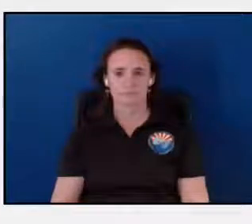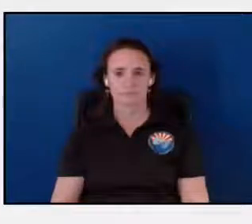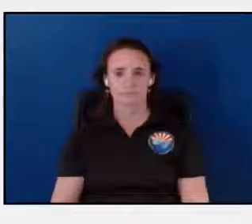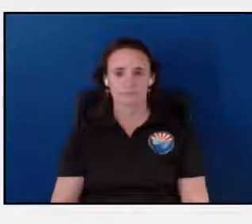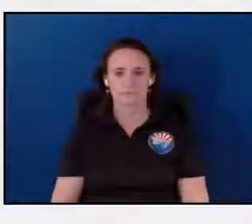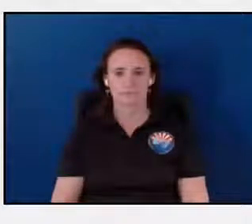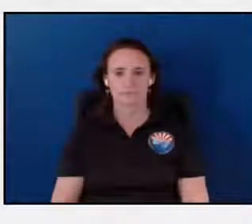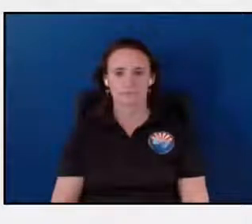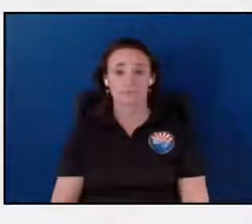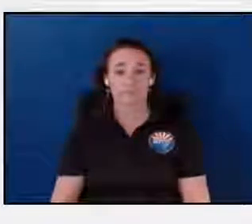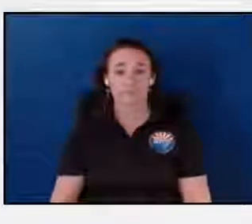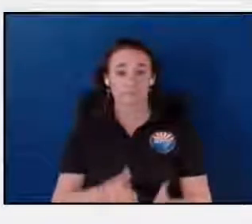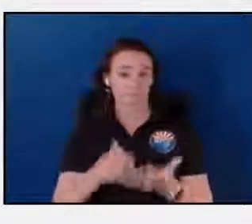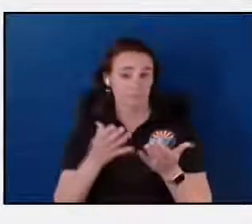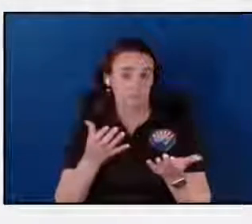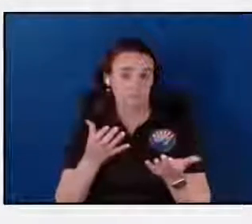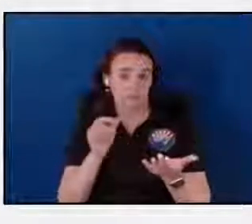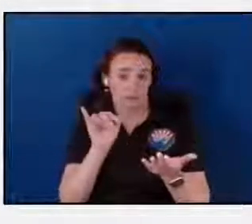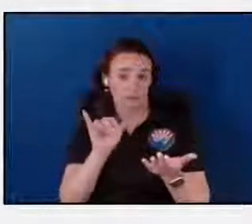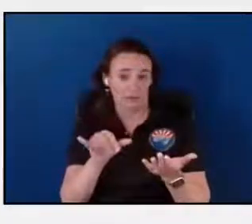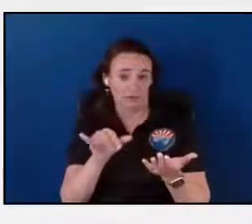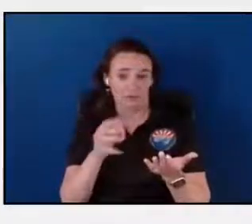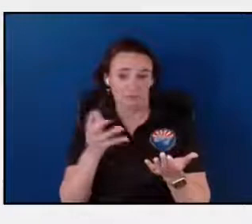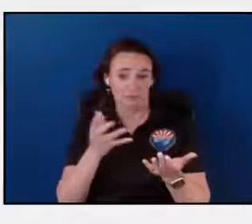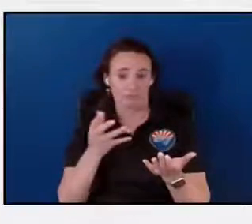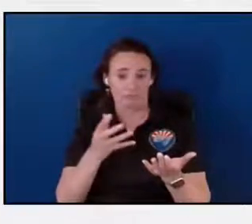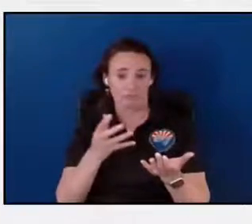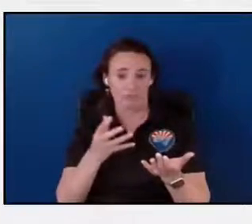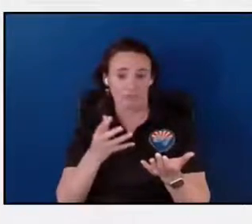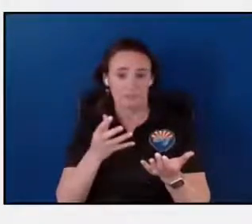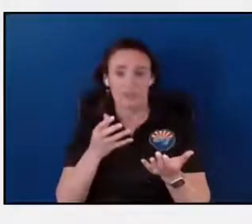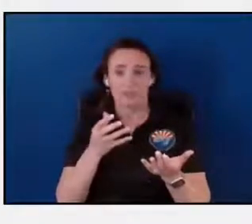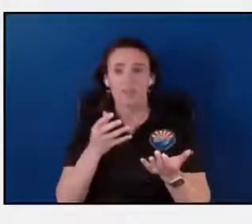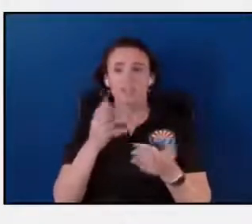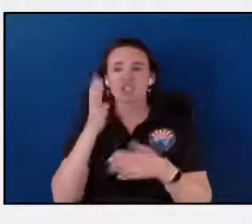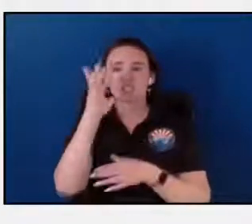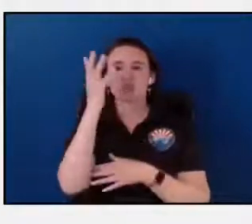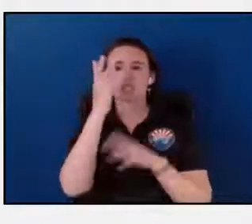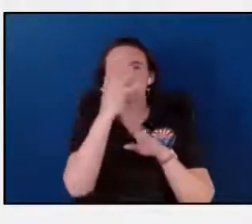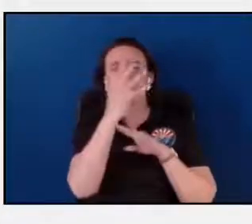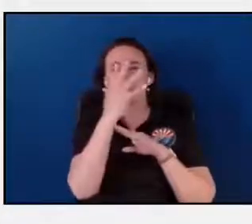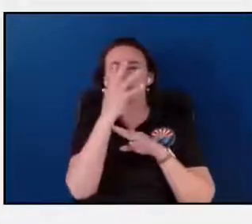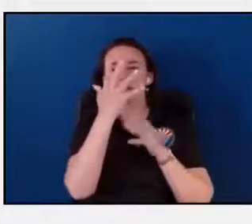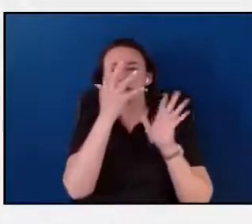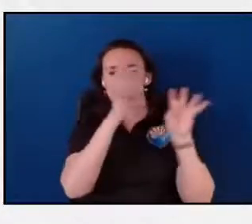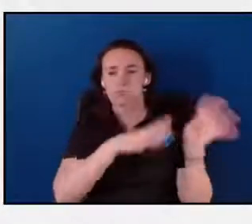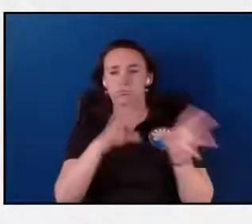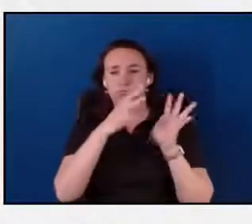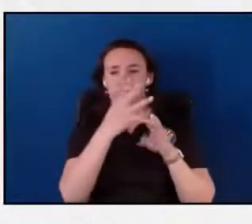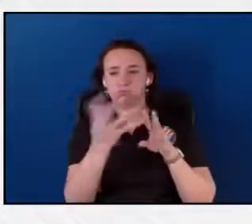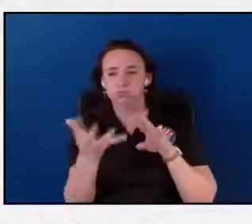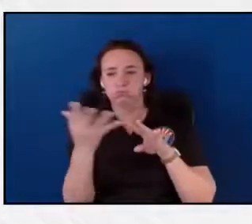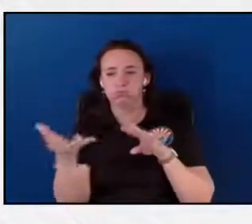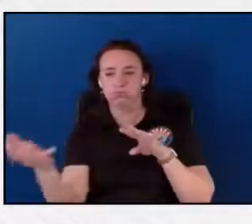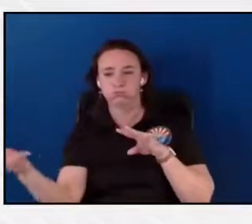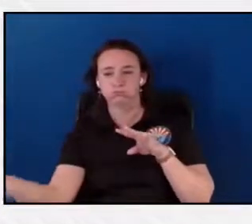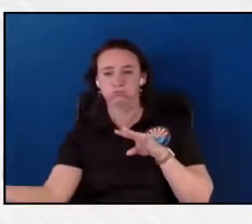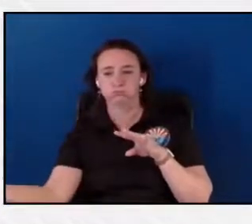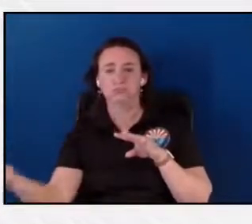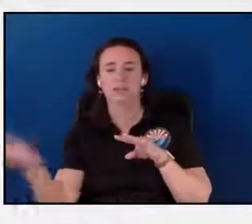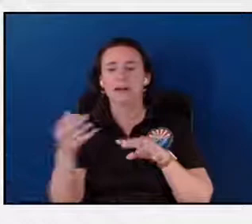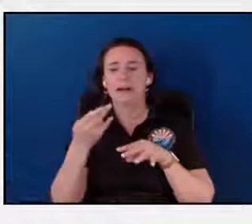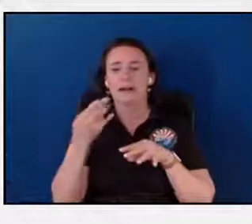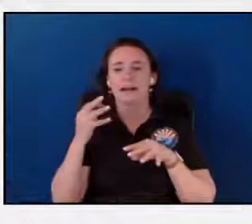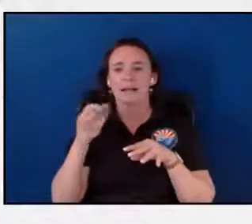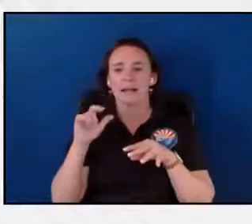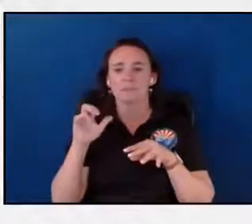So what you're looking at is the blowdown areas along Hamilton Ridge, which is one of the main ridges